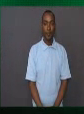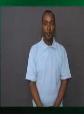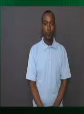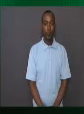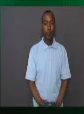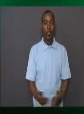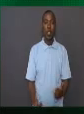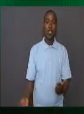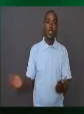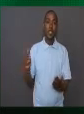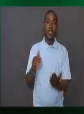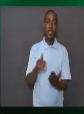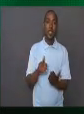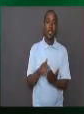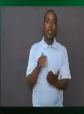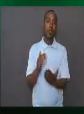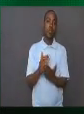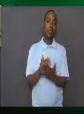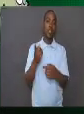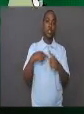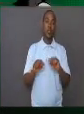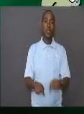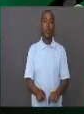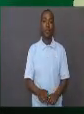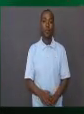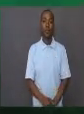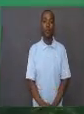Let's get back to our lesson.